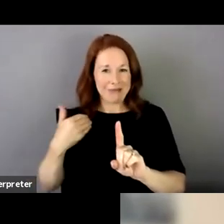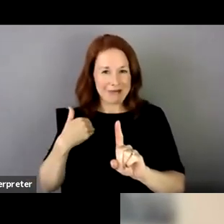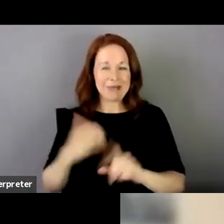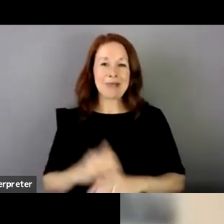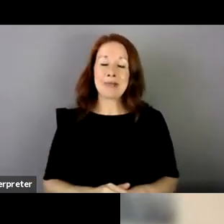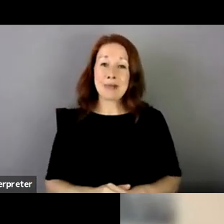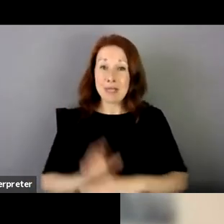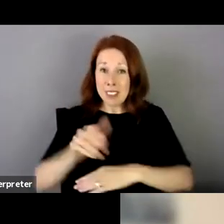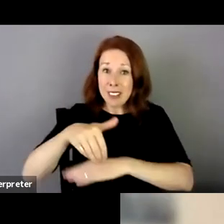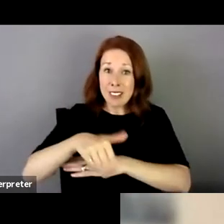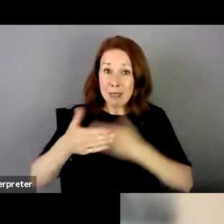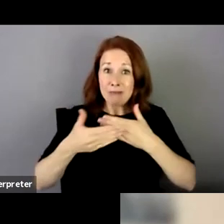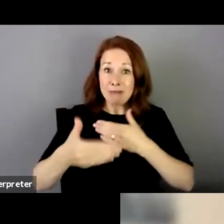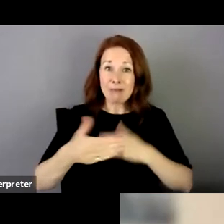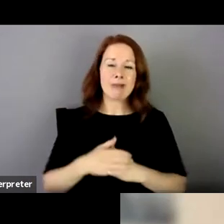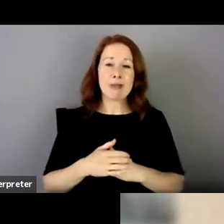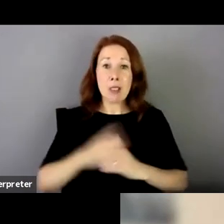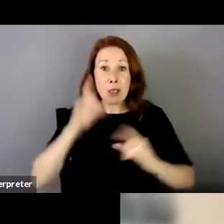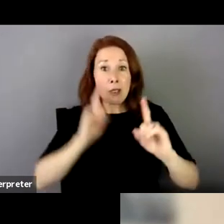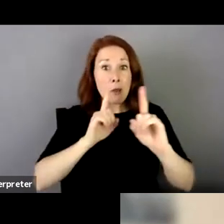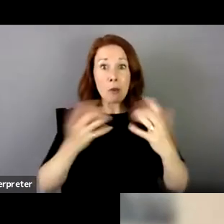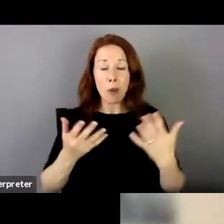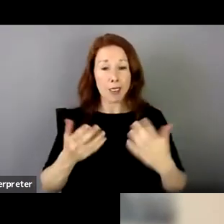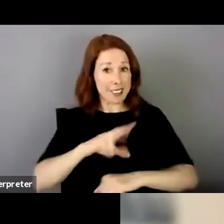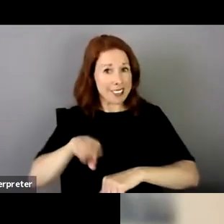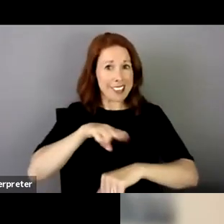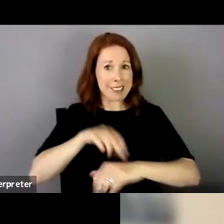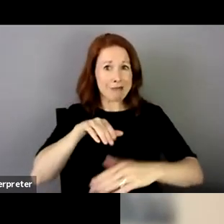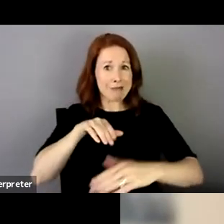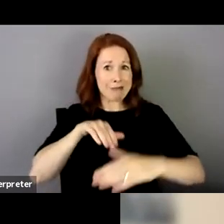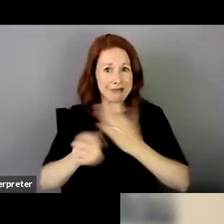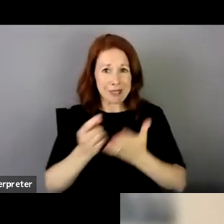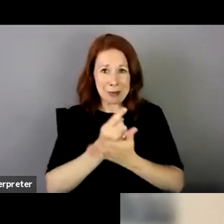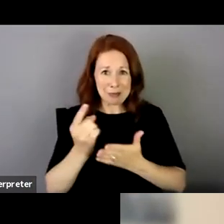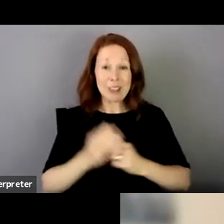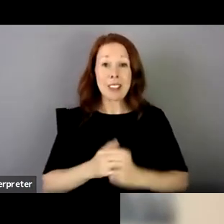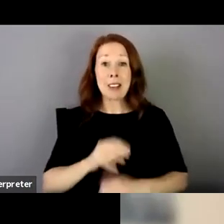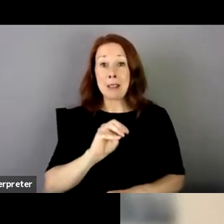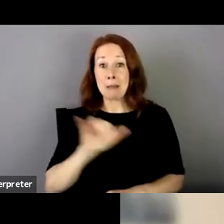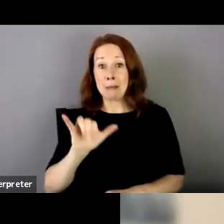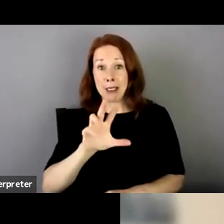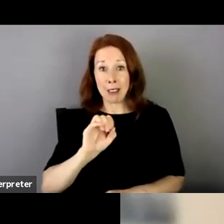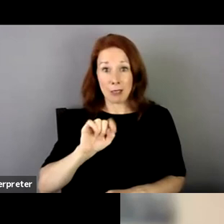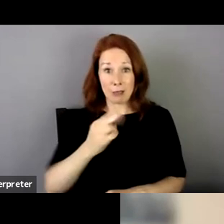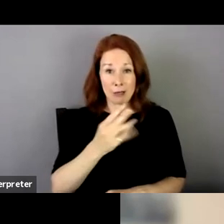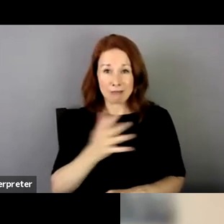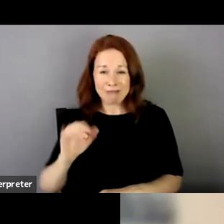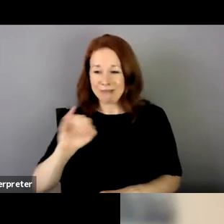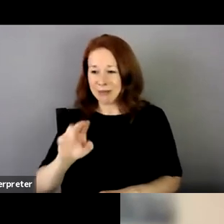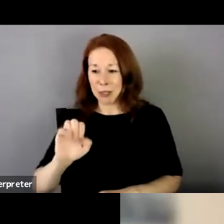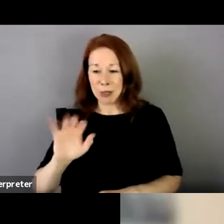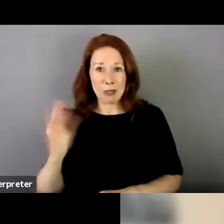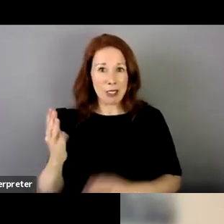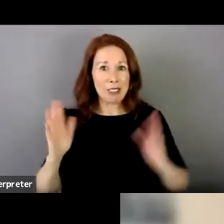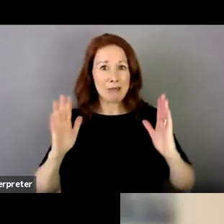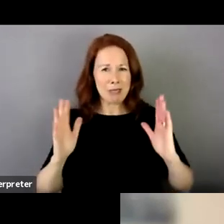For this evening, our motive was National Accessibility Week, which is May 30th to June 5th. It's an